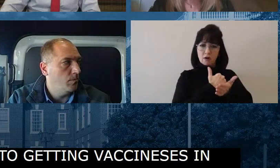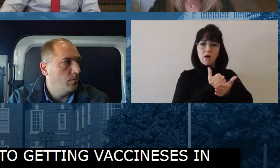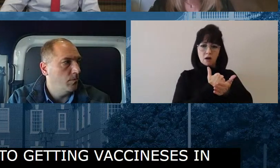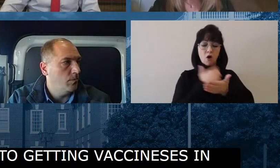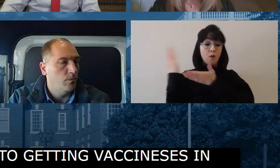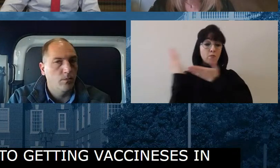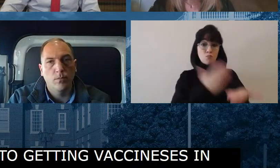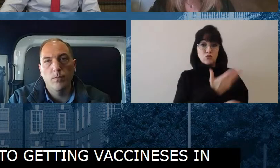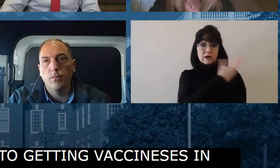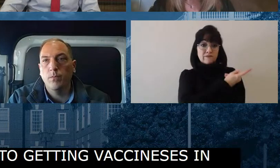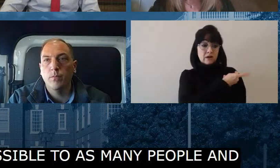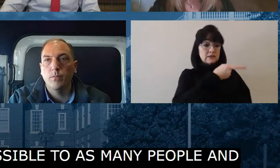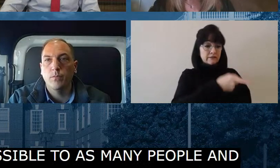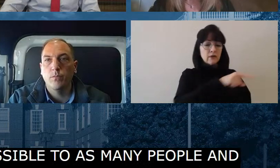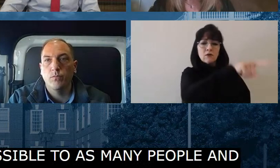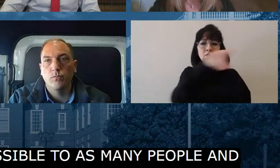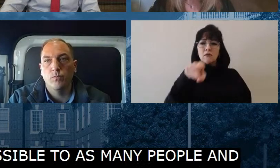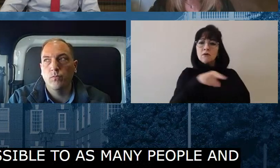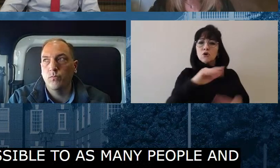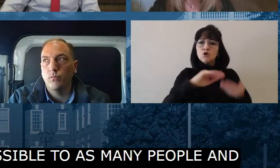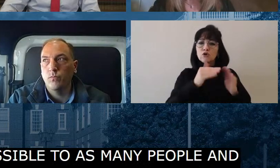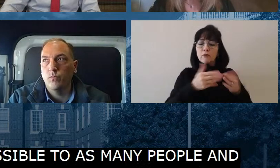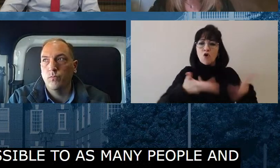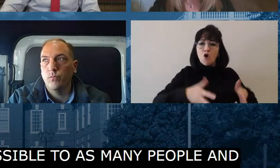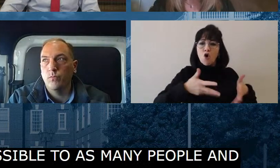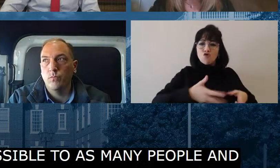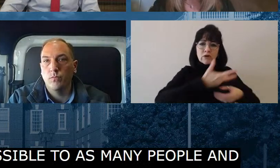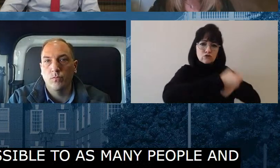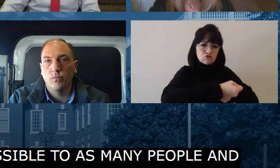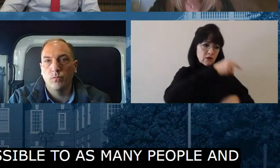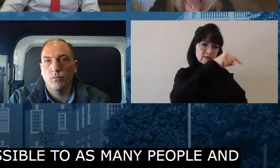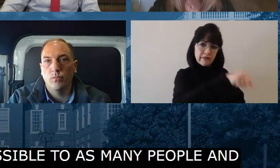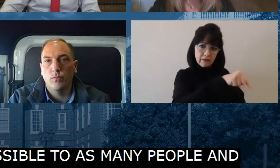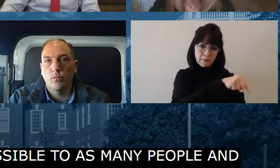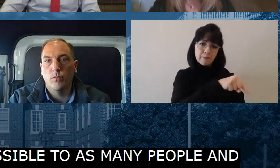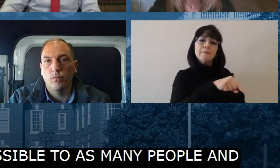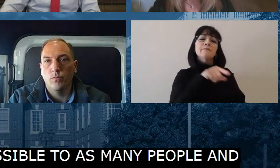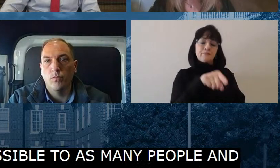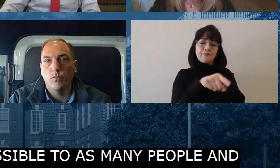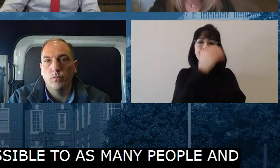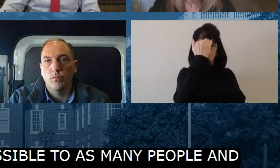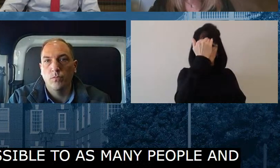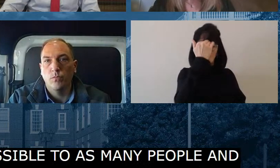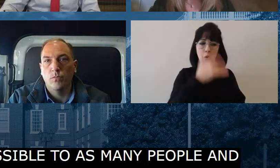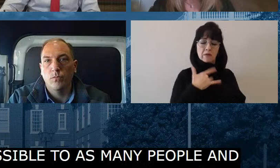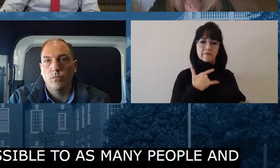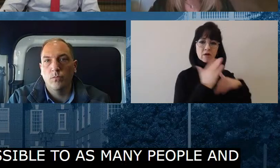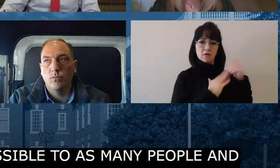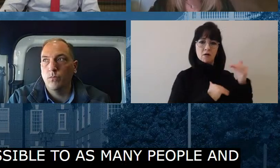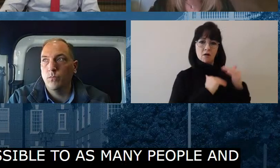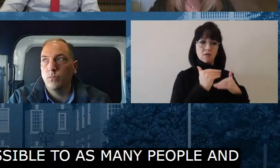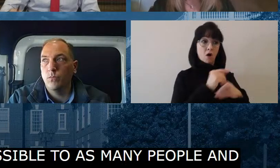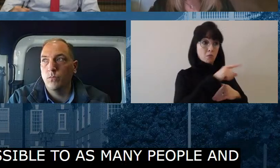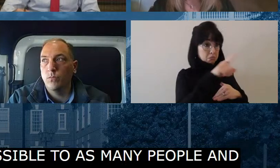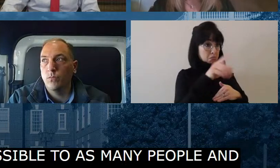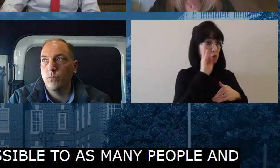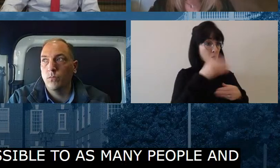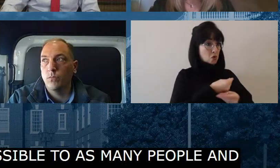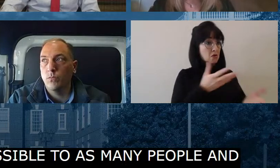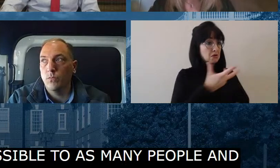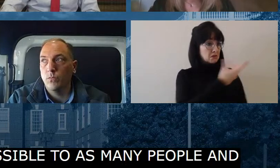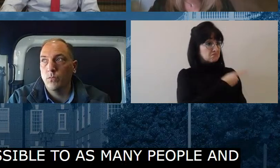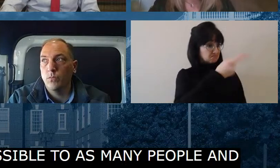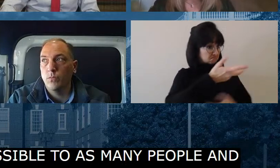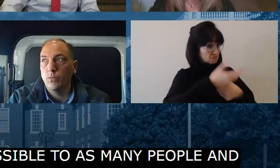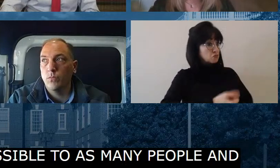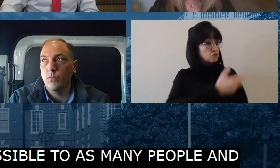incredibly important. The fixed community sites, again, I think important, again, based on the learning that